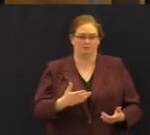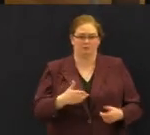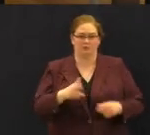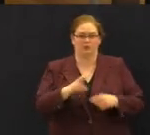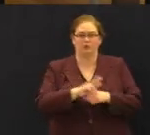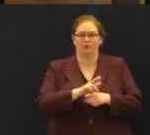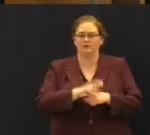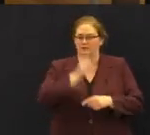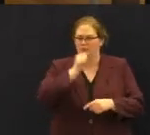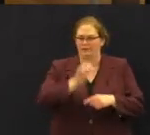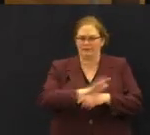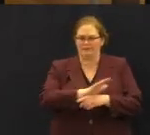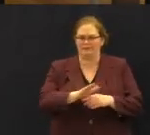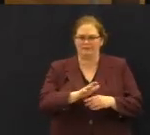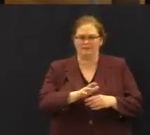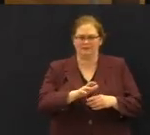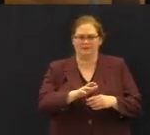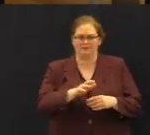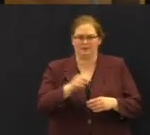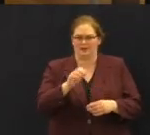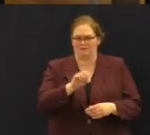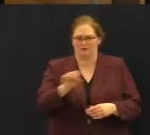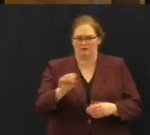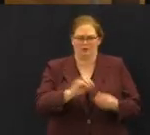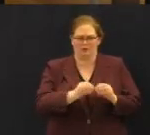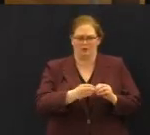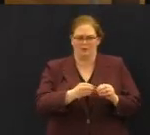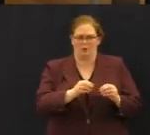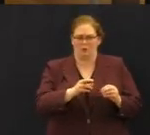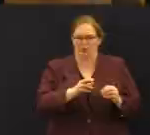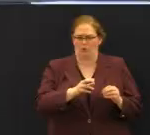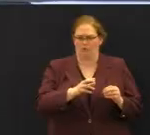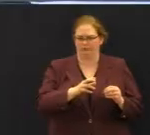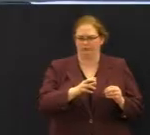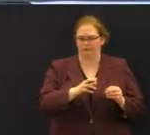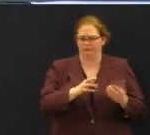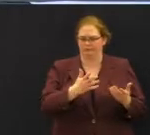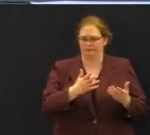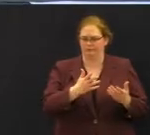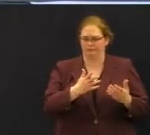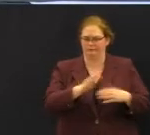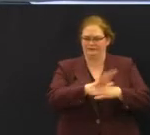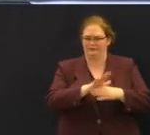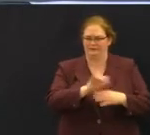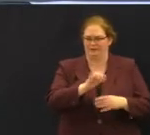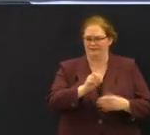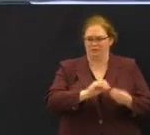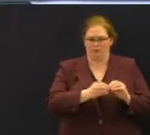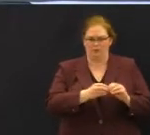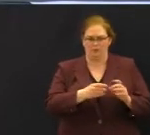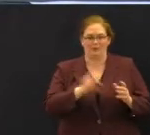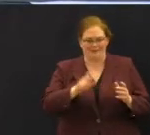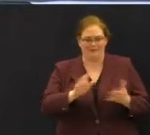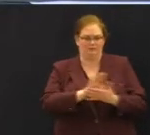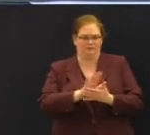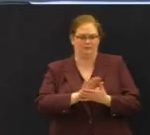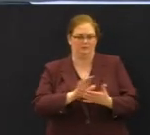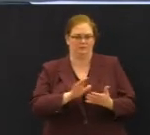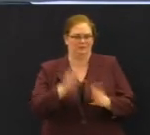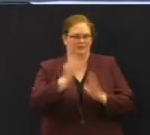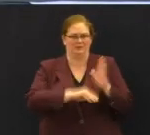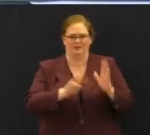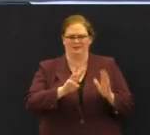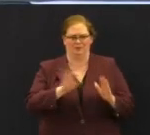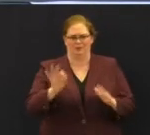a private business, it's your social security number, but we do need to be able to report payments Okay. made for tax purposes. But completing a W-9